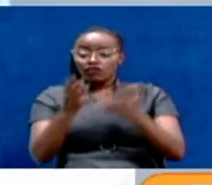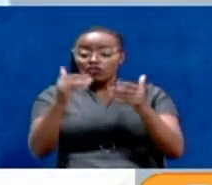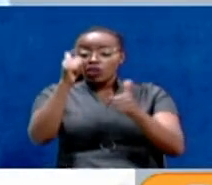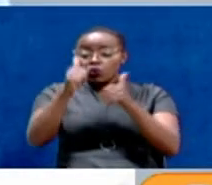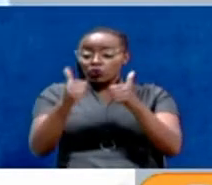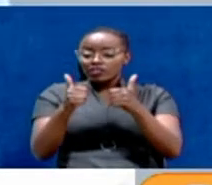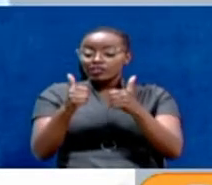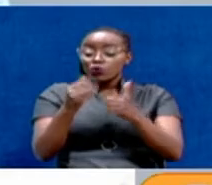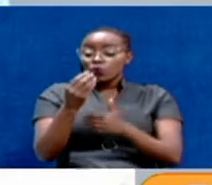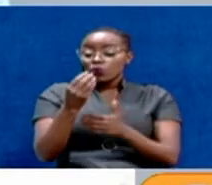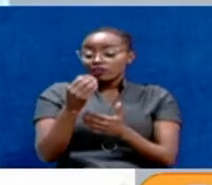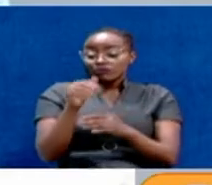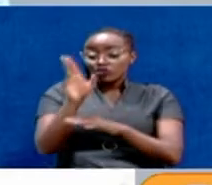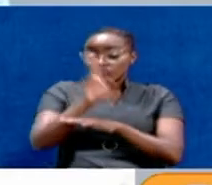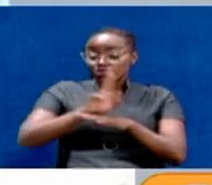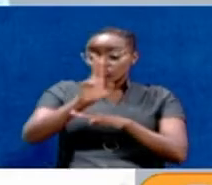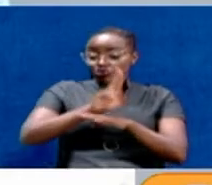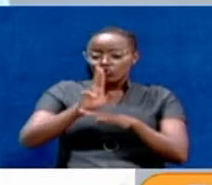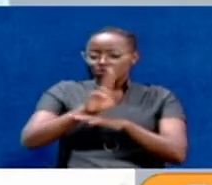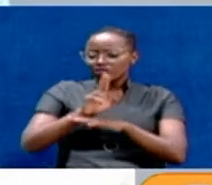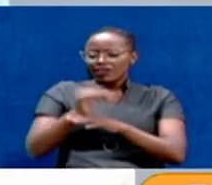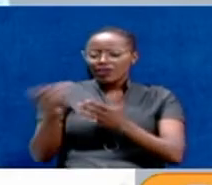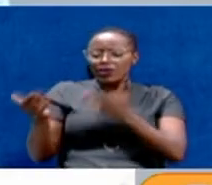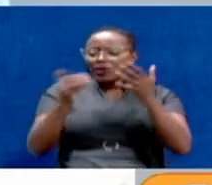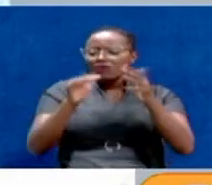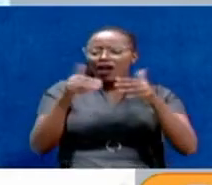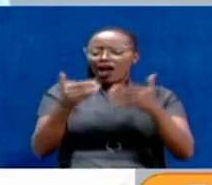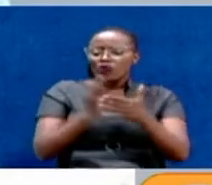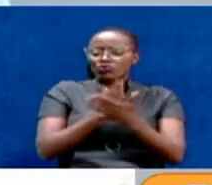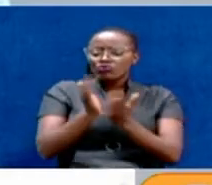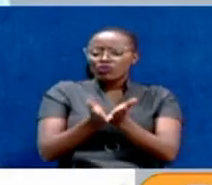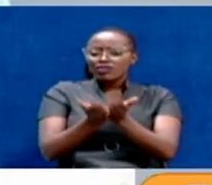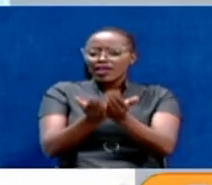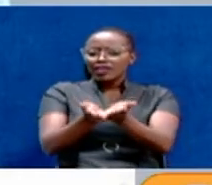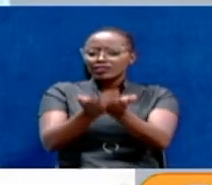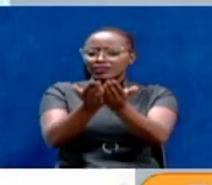we consume come through the ship,